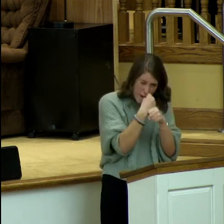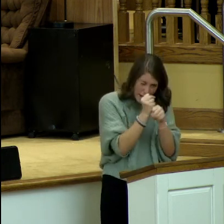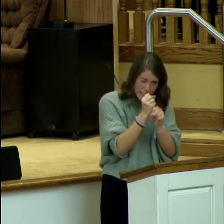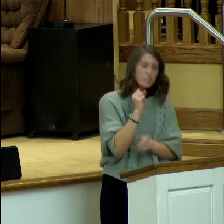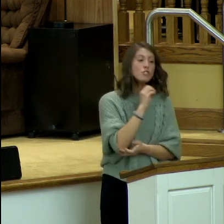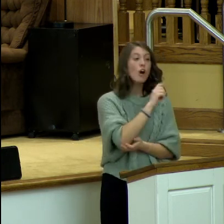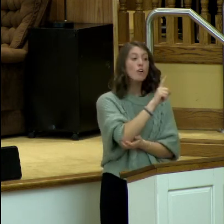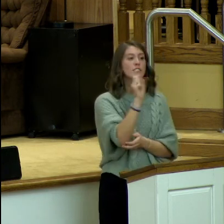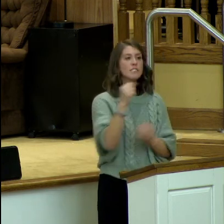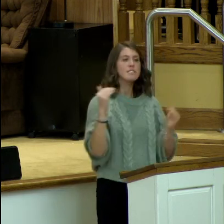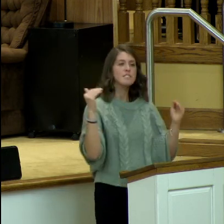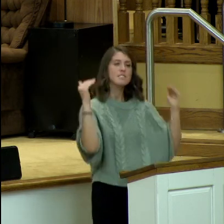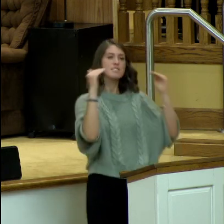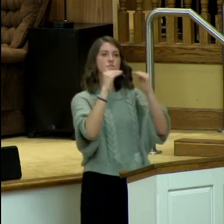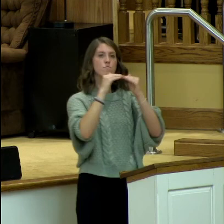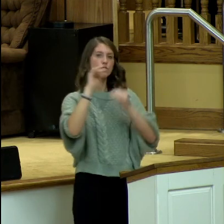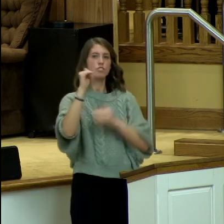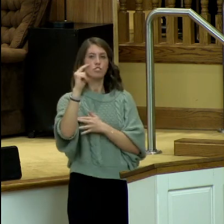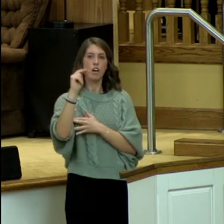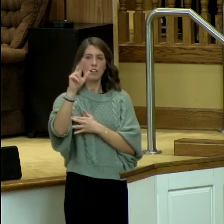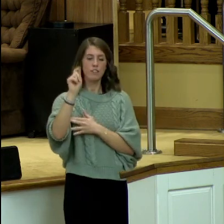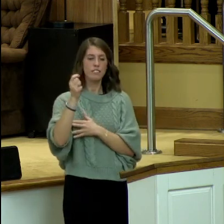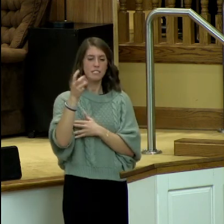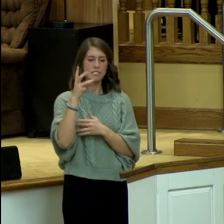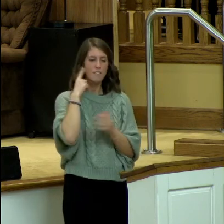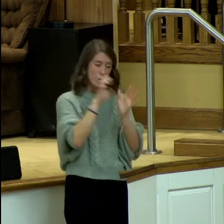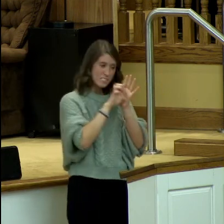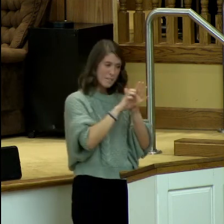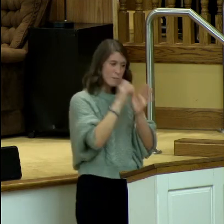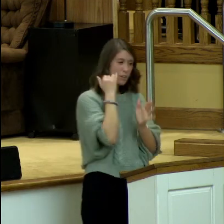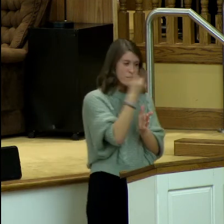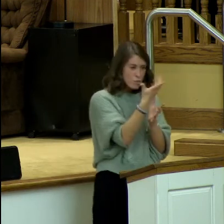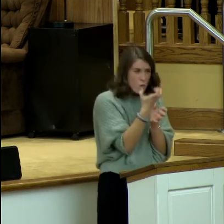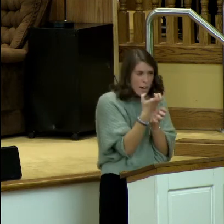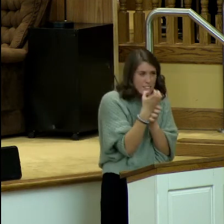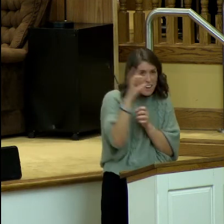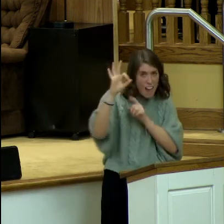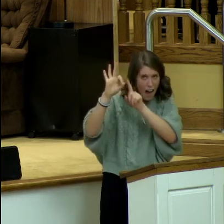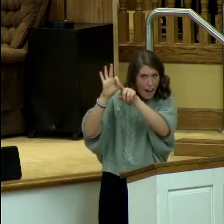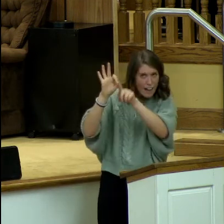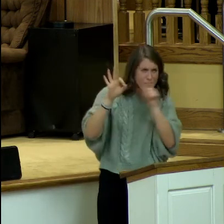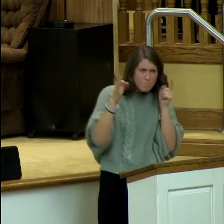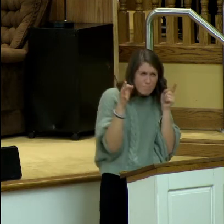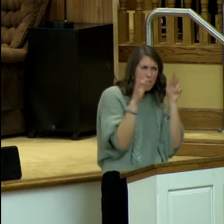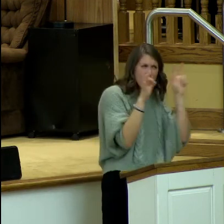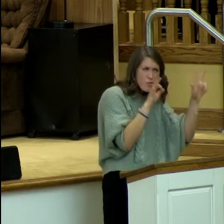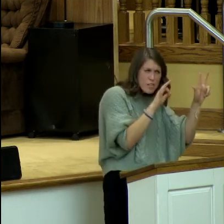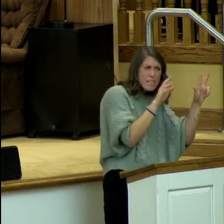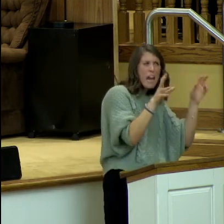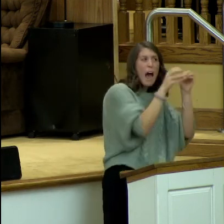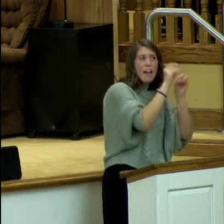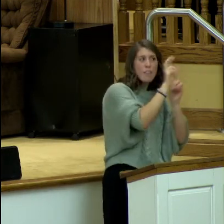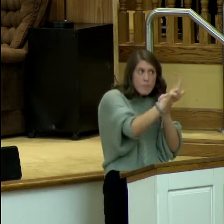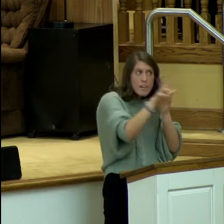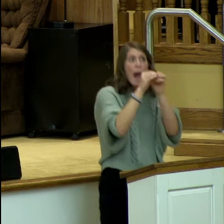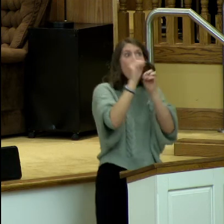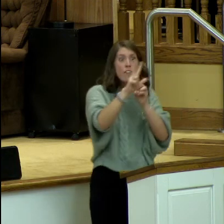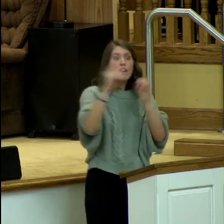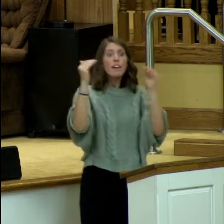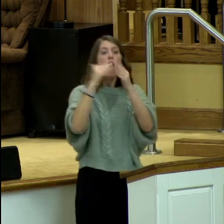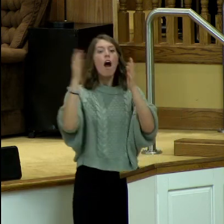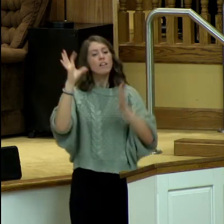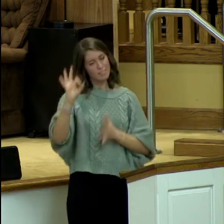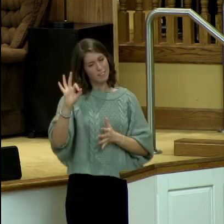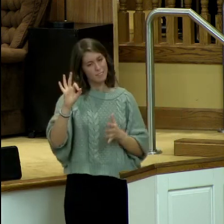say equals John 3:16. For example, if you want to get to 9, 3 plus 3 plus 3 equals